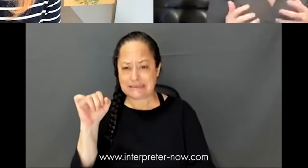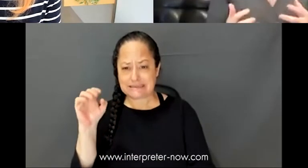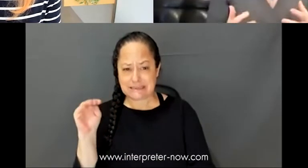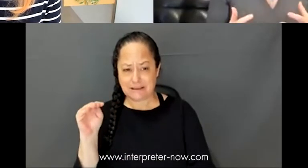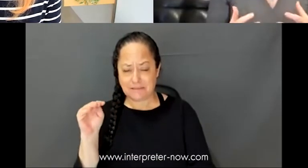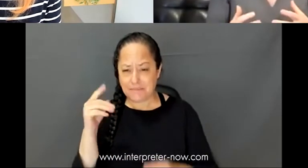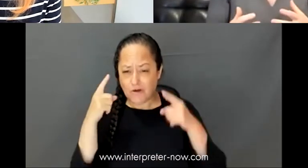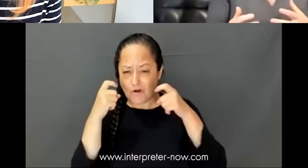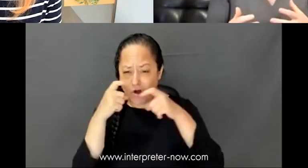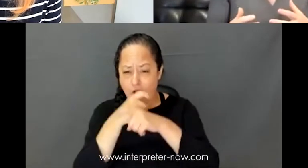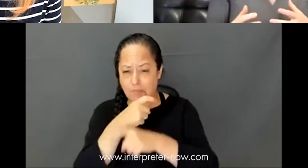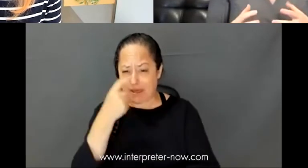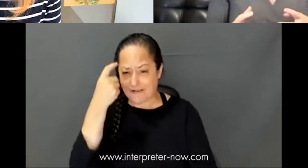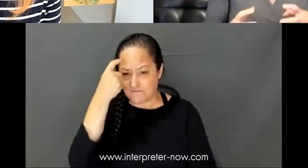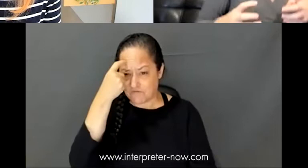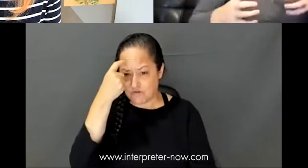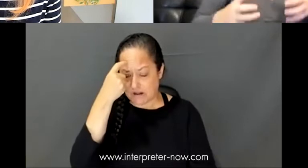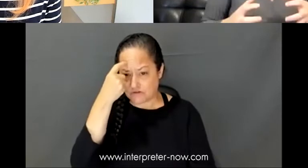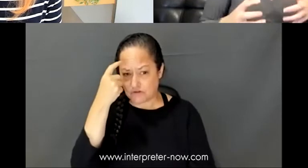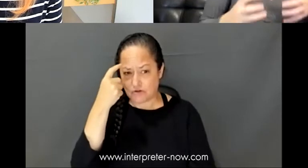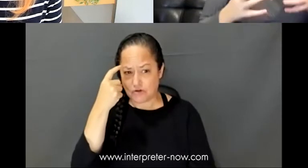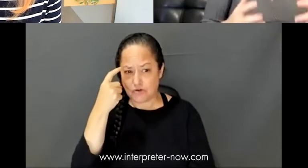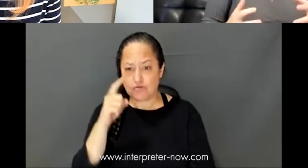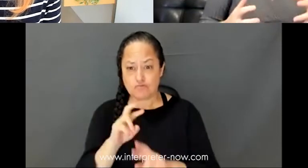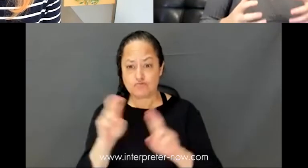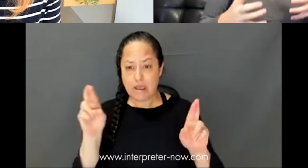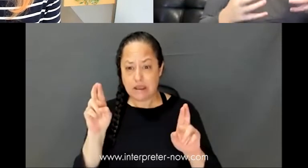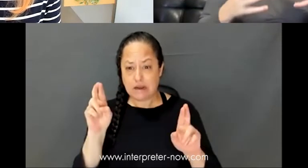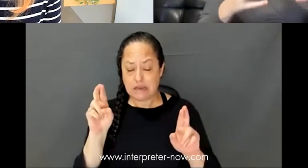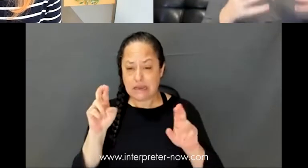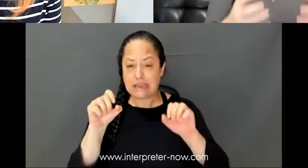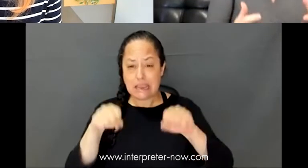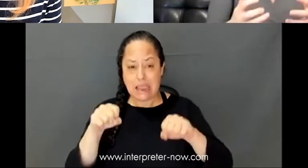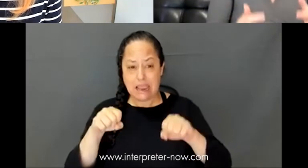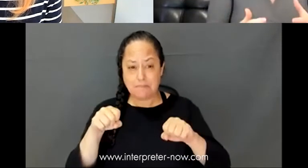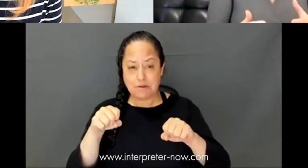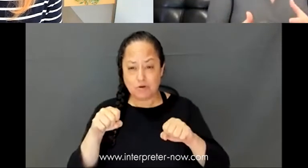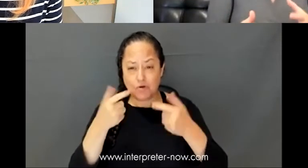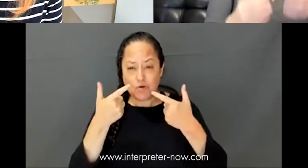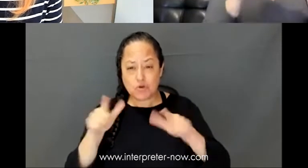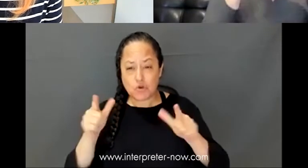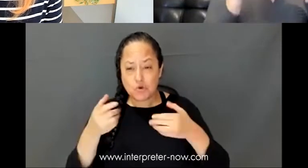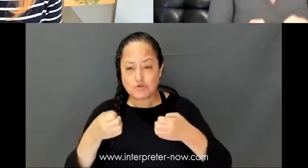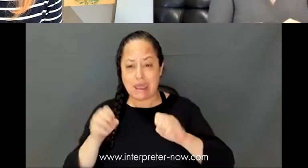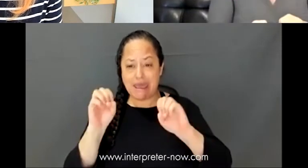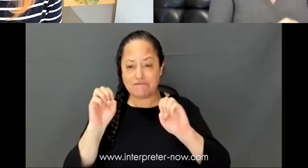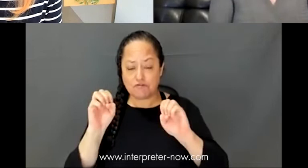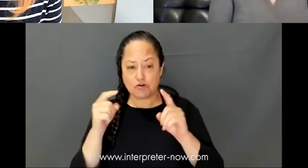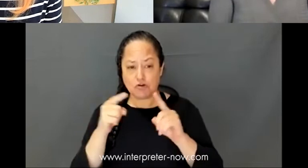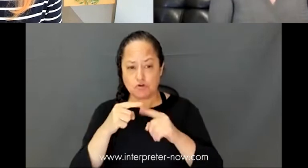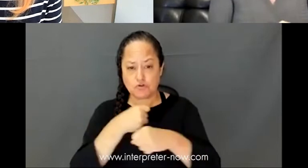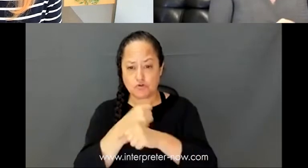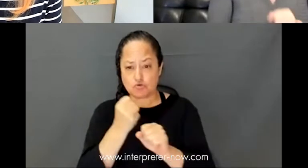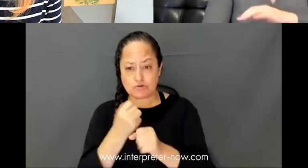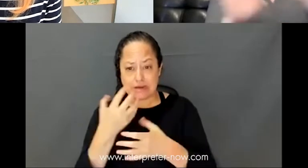complex frontal circuits that are ready and capable of exerting huge effort to create